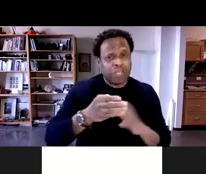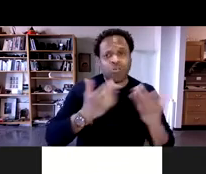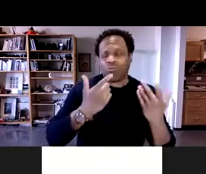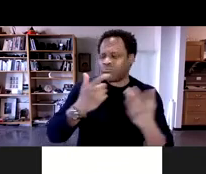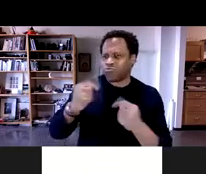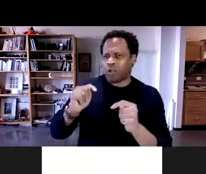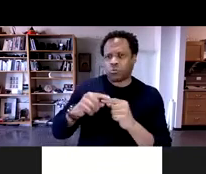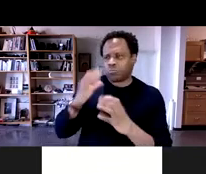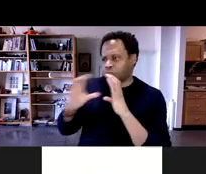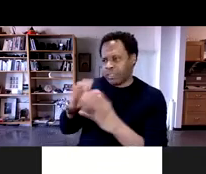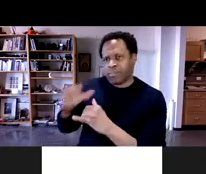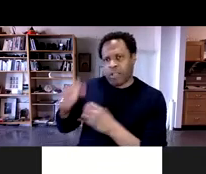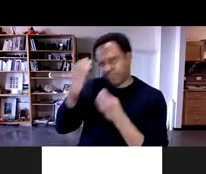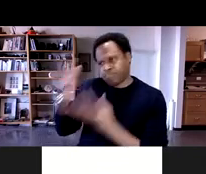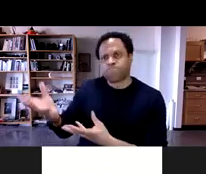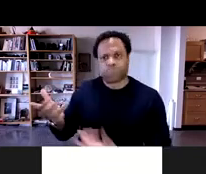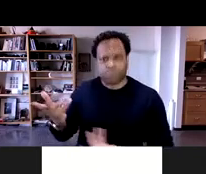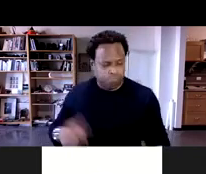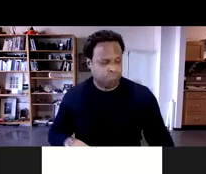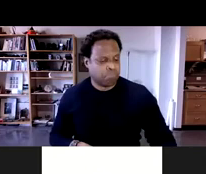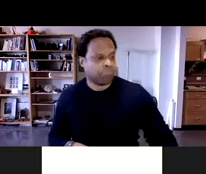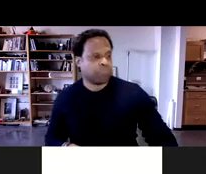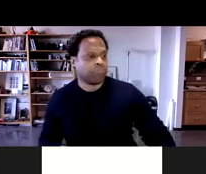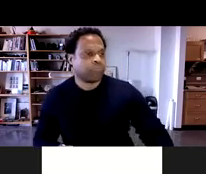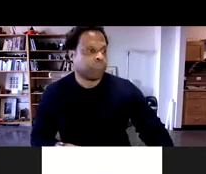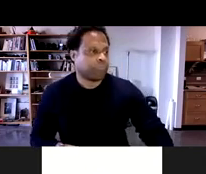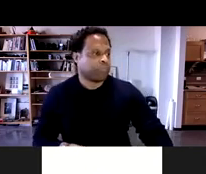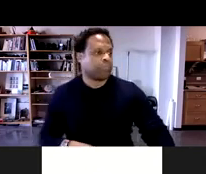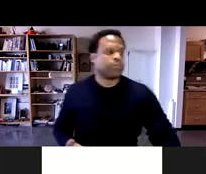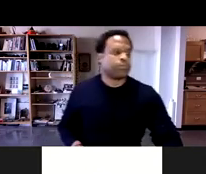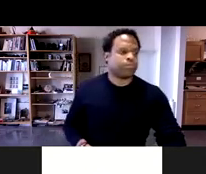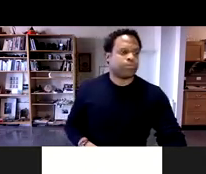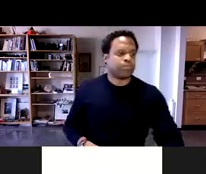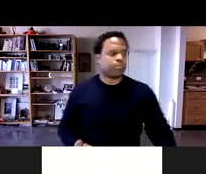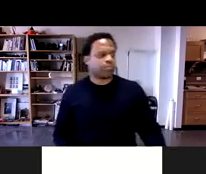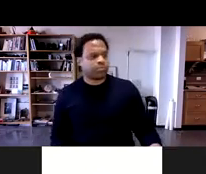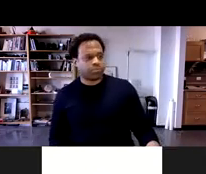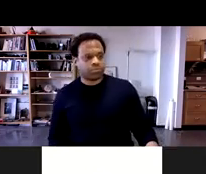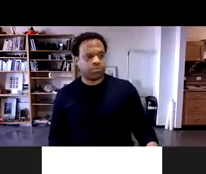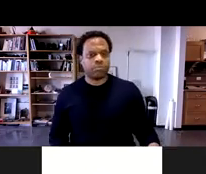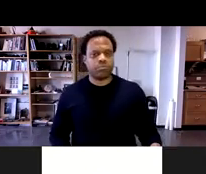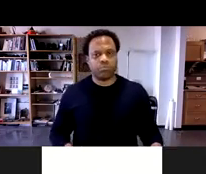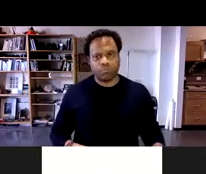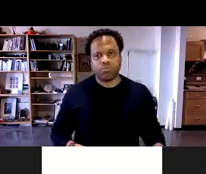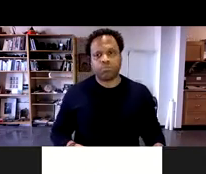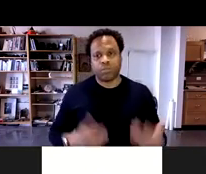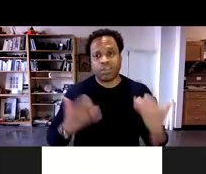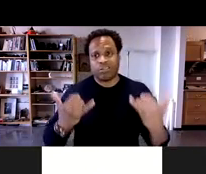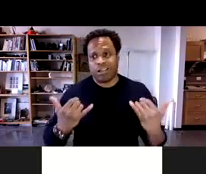the spread, especially if you're in the medical field for communication purposes.